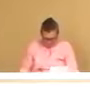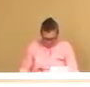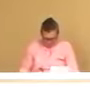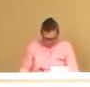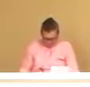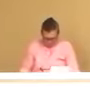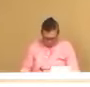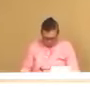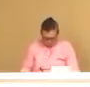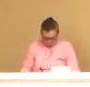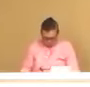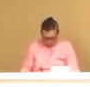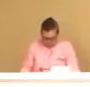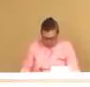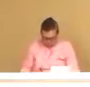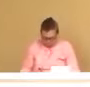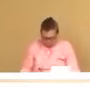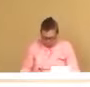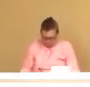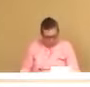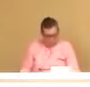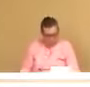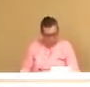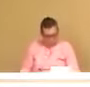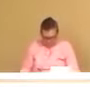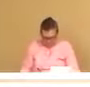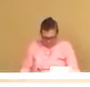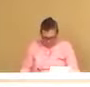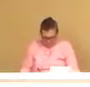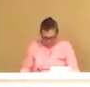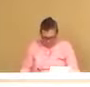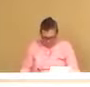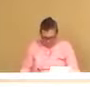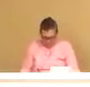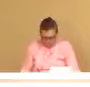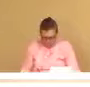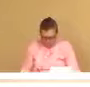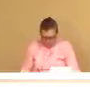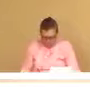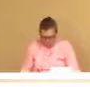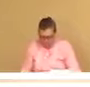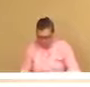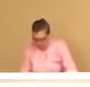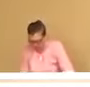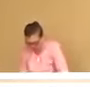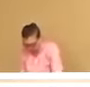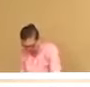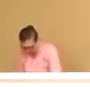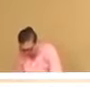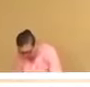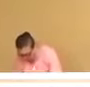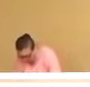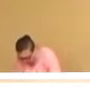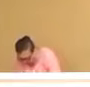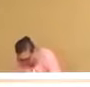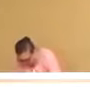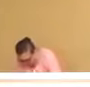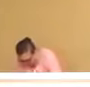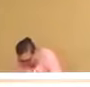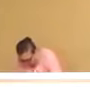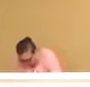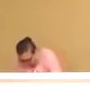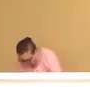want you to come. They're going to put you right to work in their art department." I said, "I'm there. I'll be there." And then God kind of